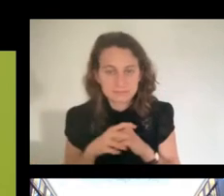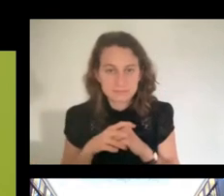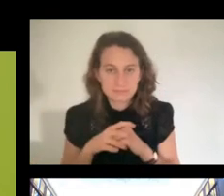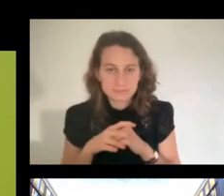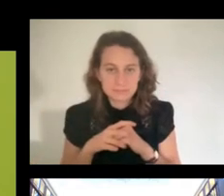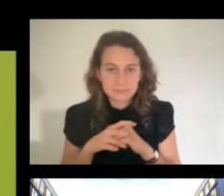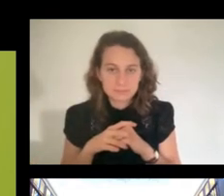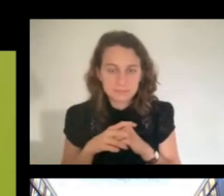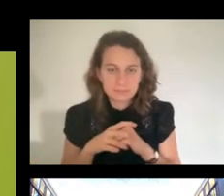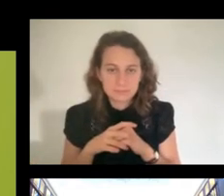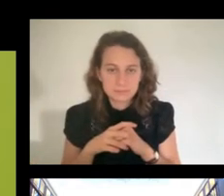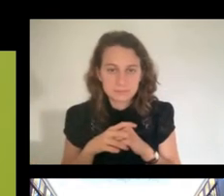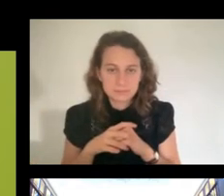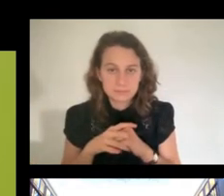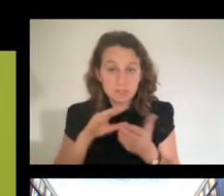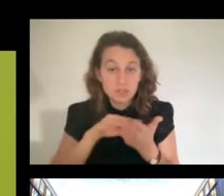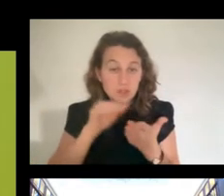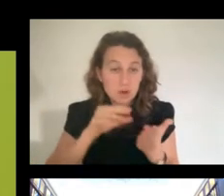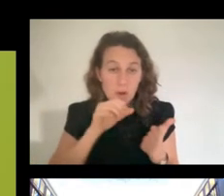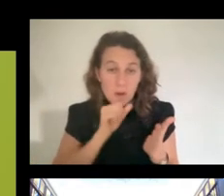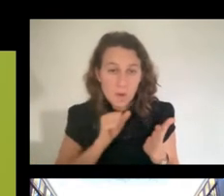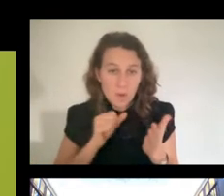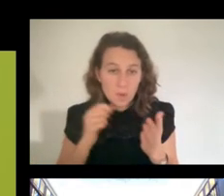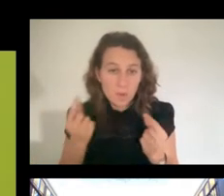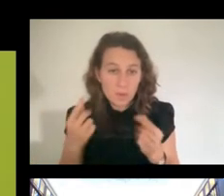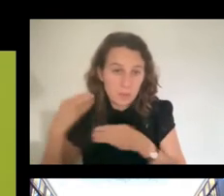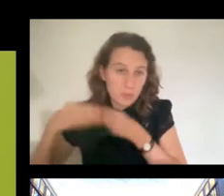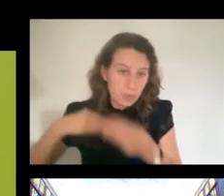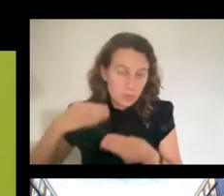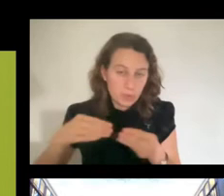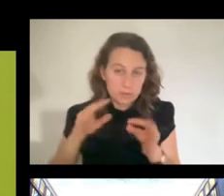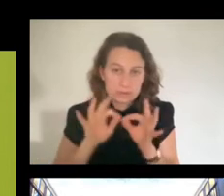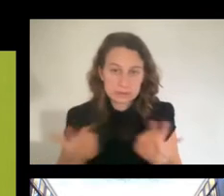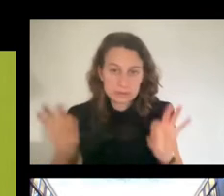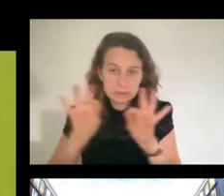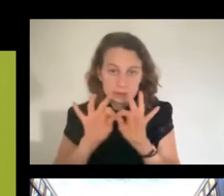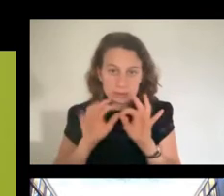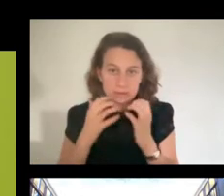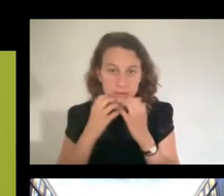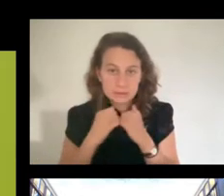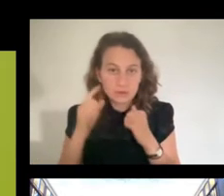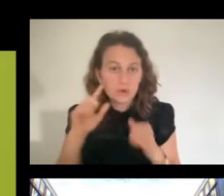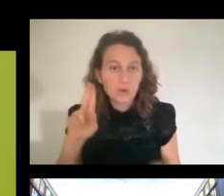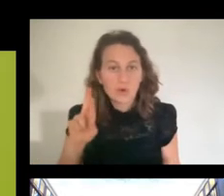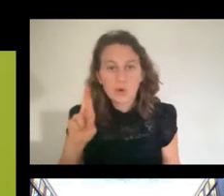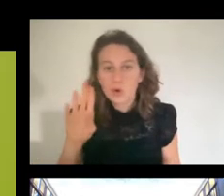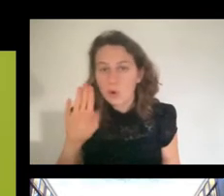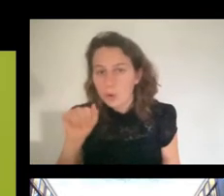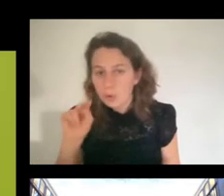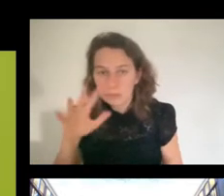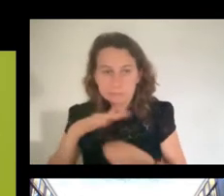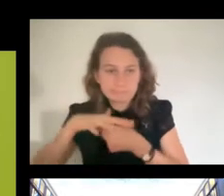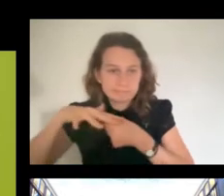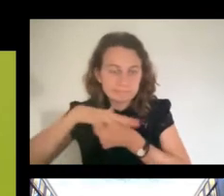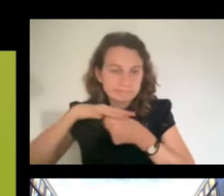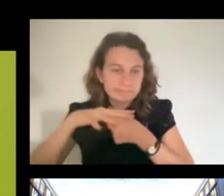I learned, you know, we learned that it's an ancient technique, is that it's especially important, we learned, for urban environments like St. Louis,